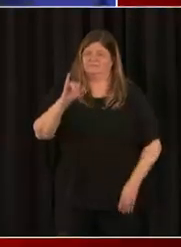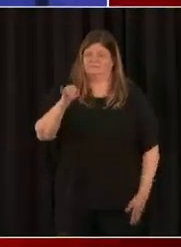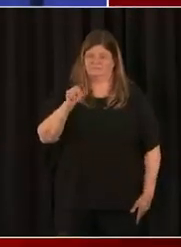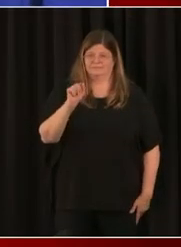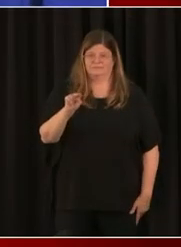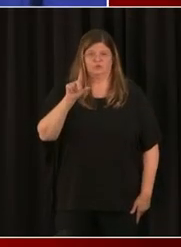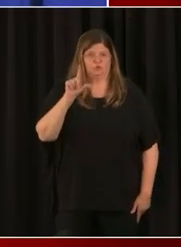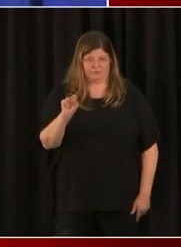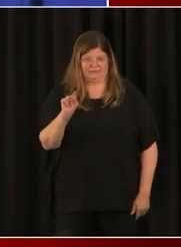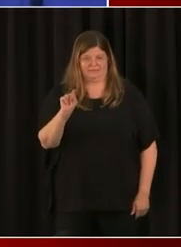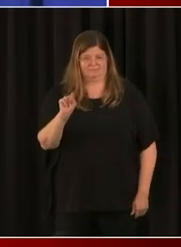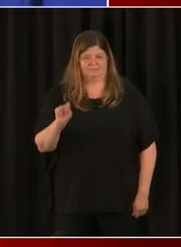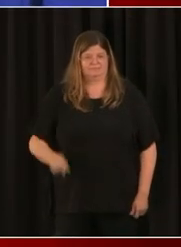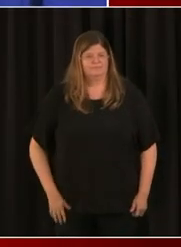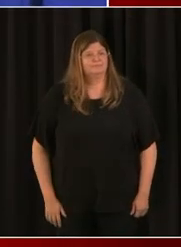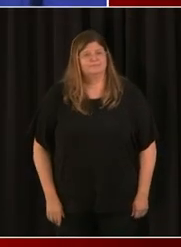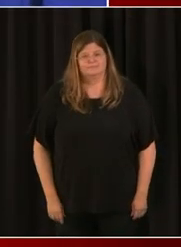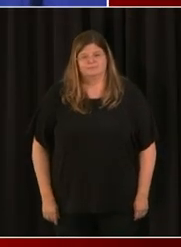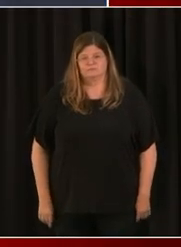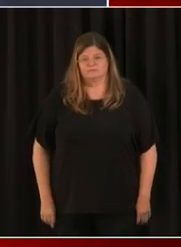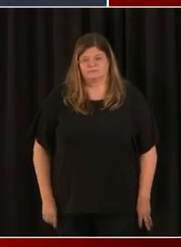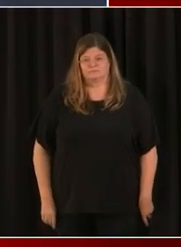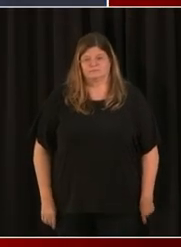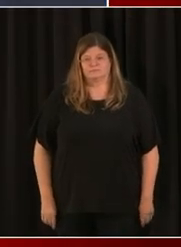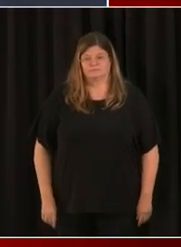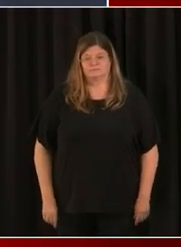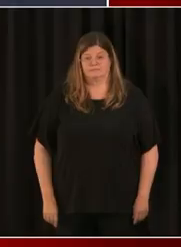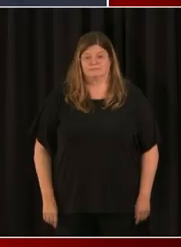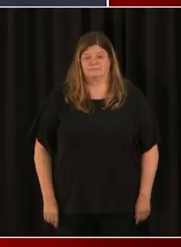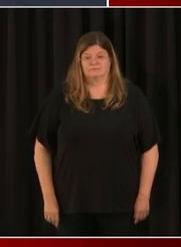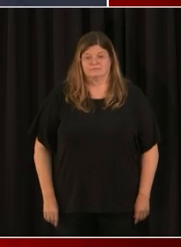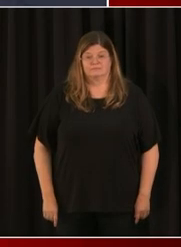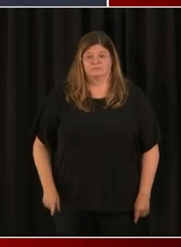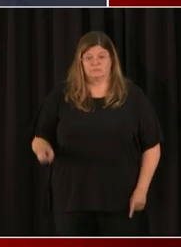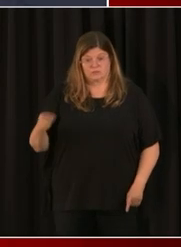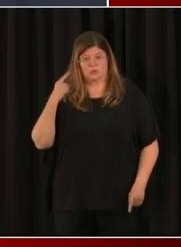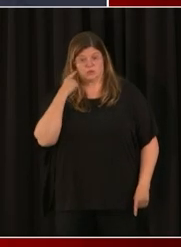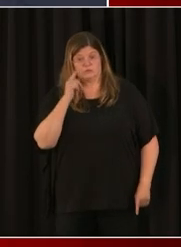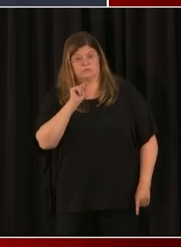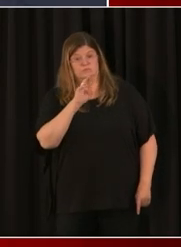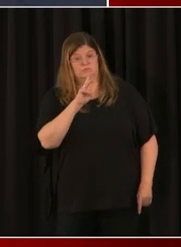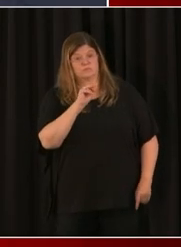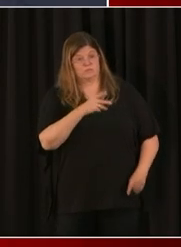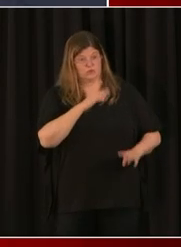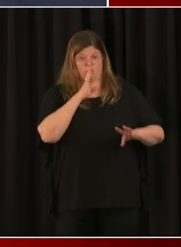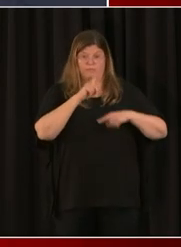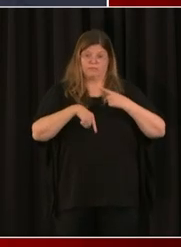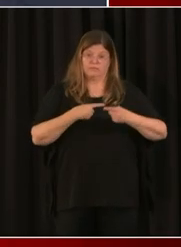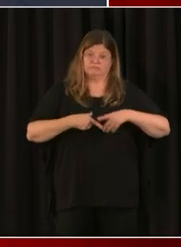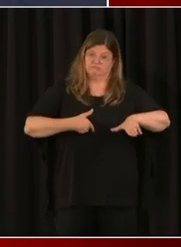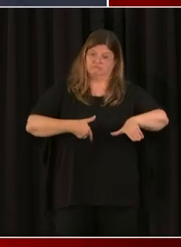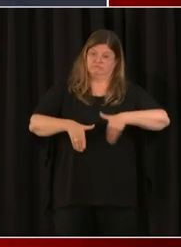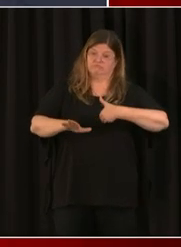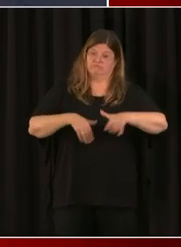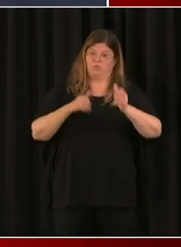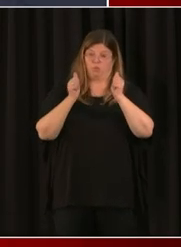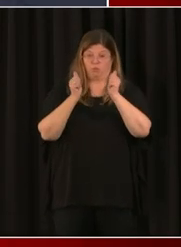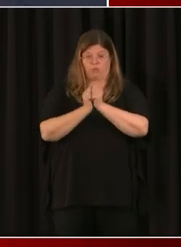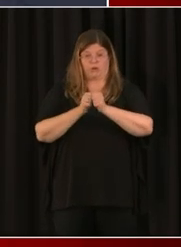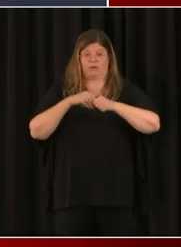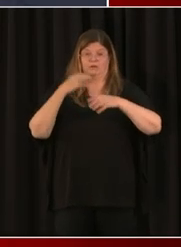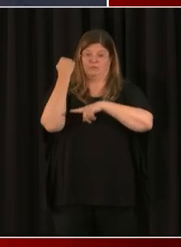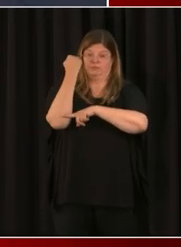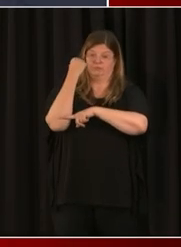I was listening to Tom's question. Are you hearing that President Trump is talking about walking around with the protesters this